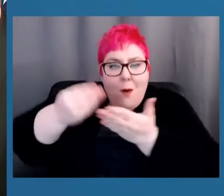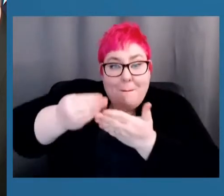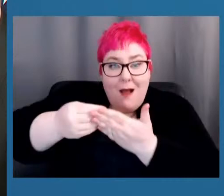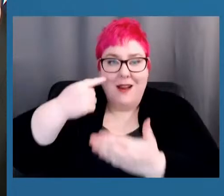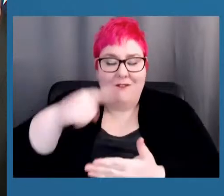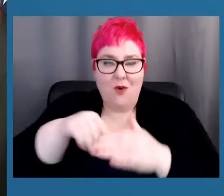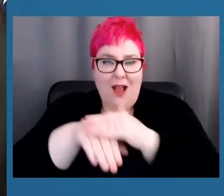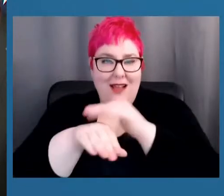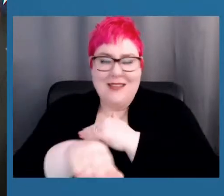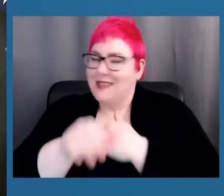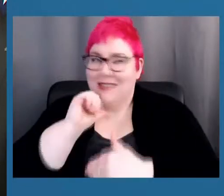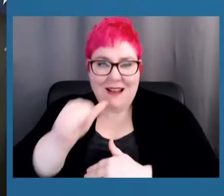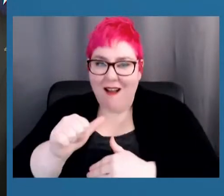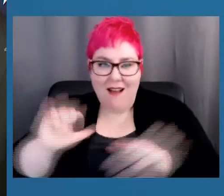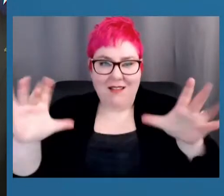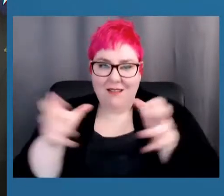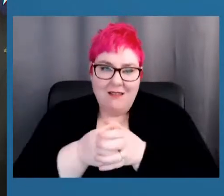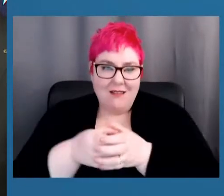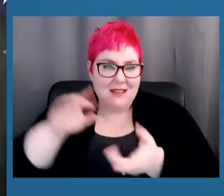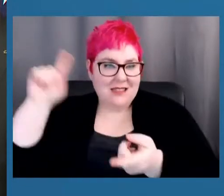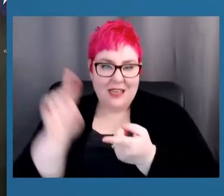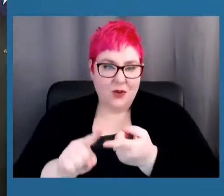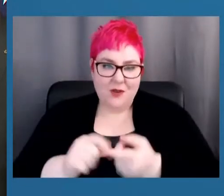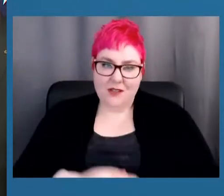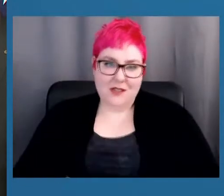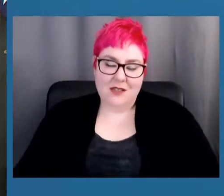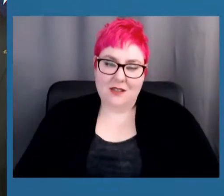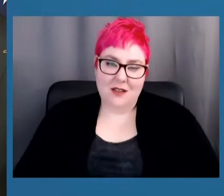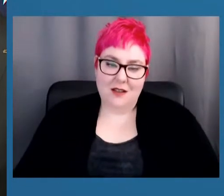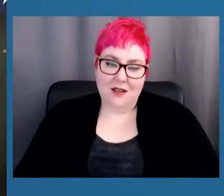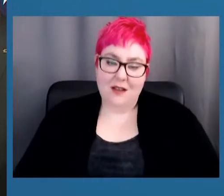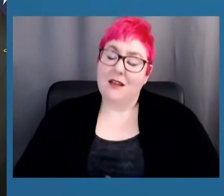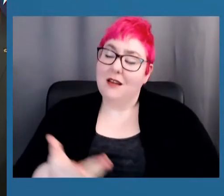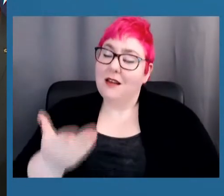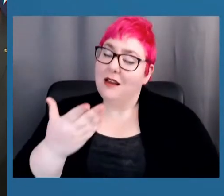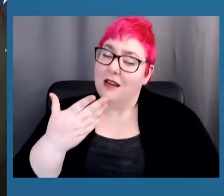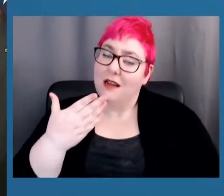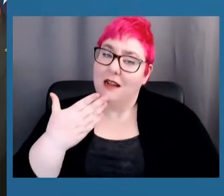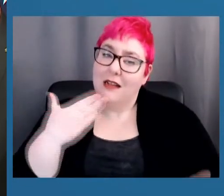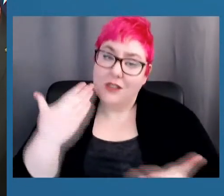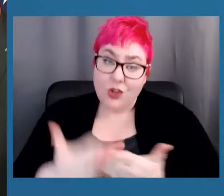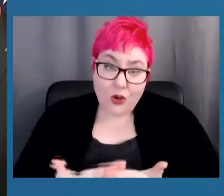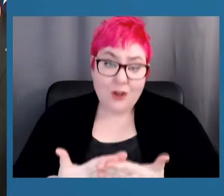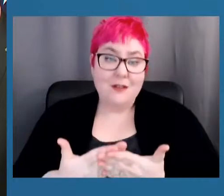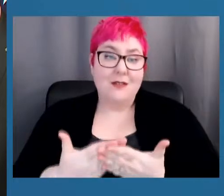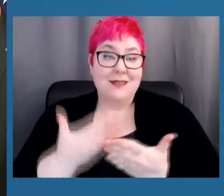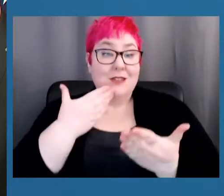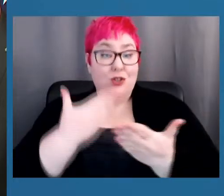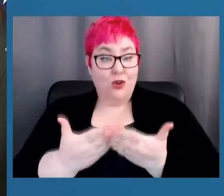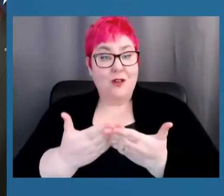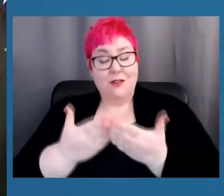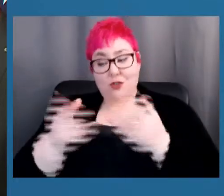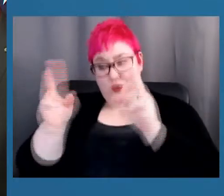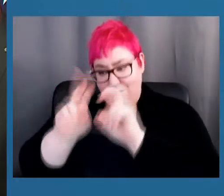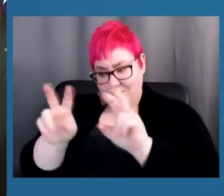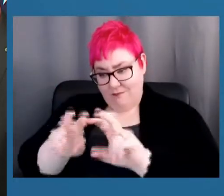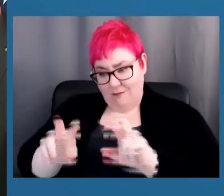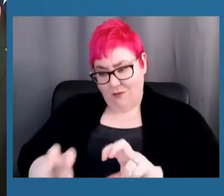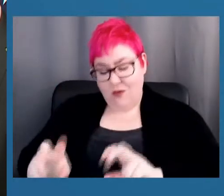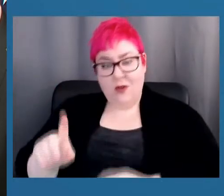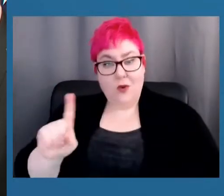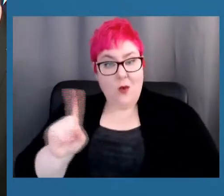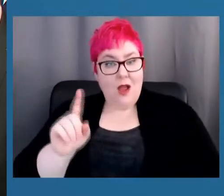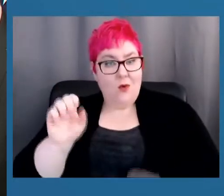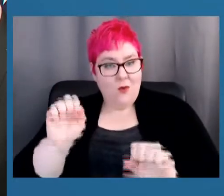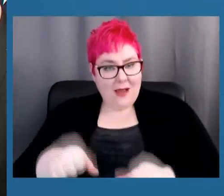it. It is good to take a closer look at where we can root out